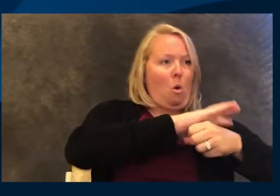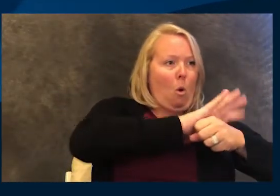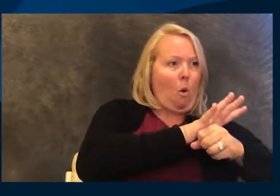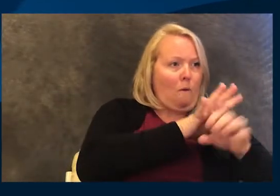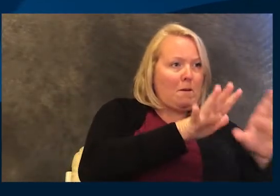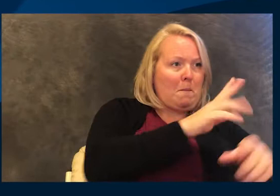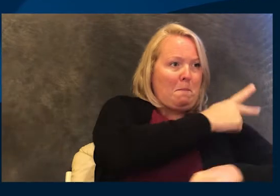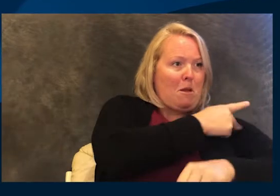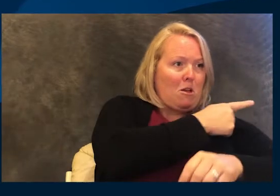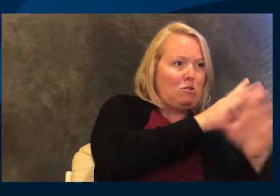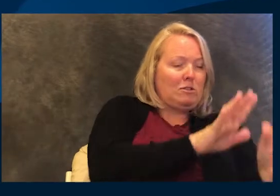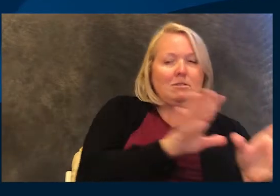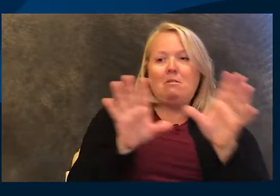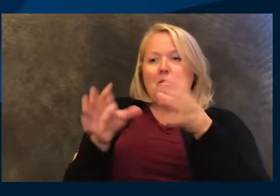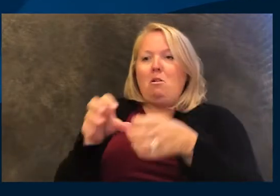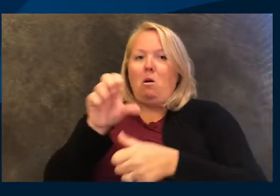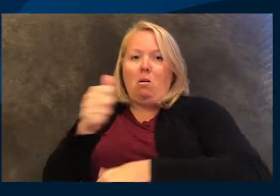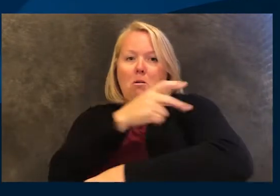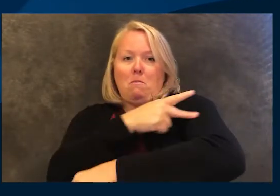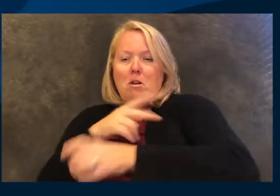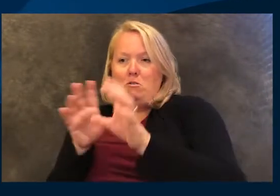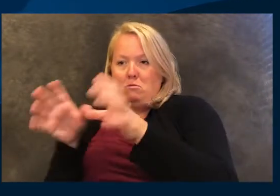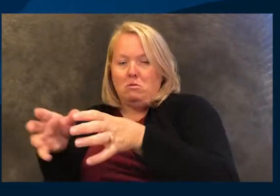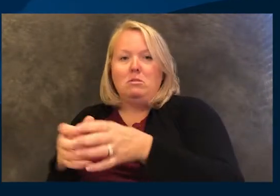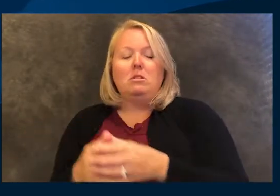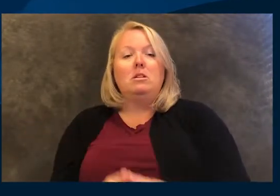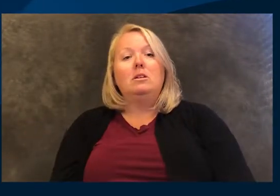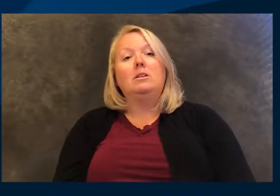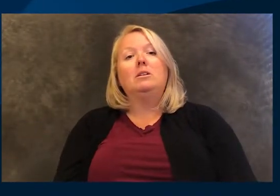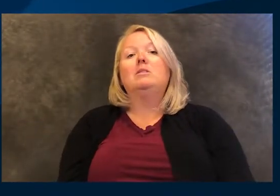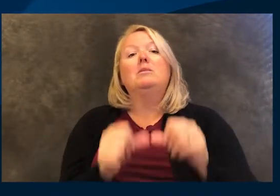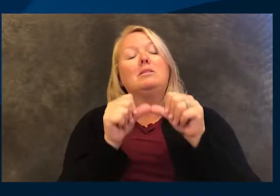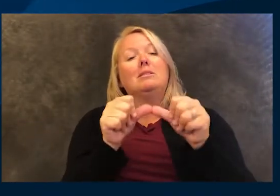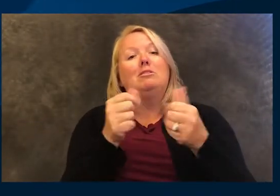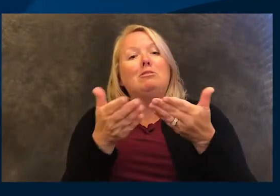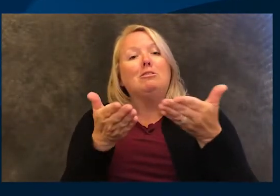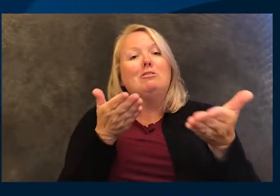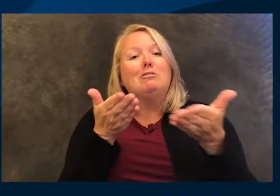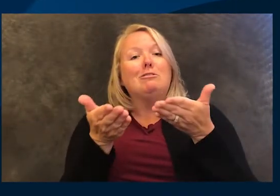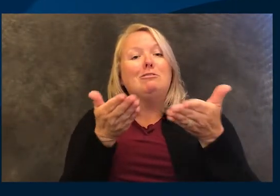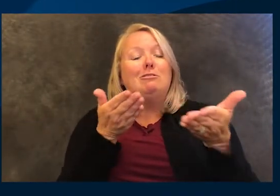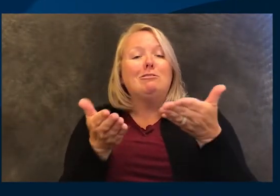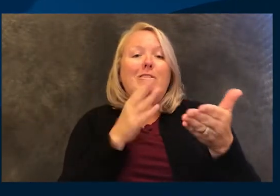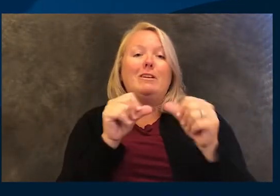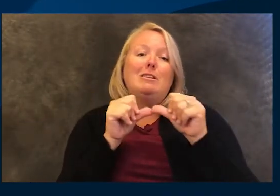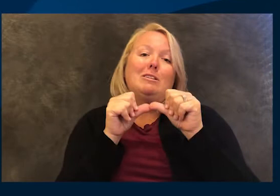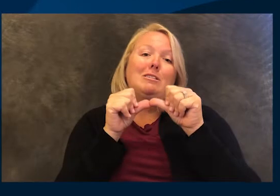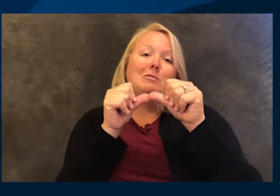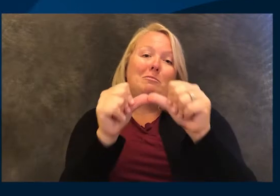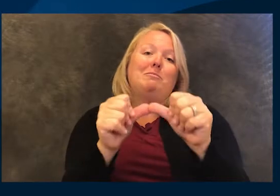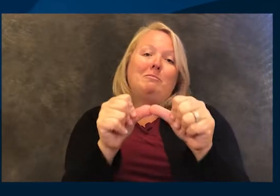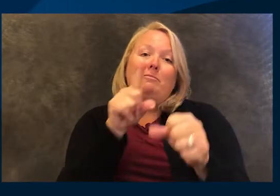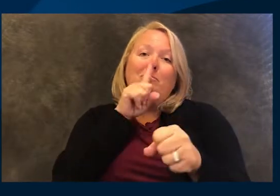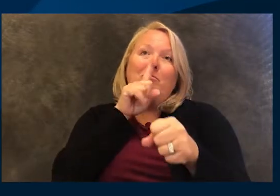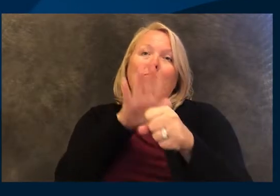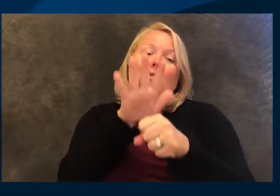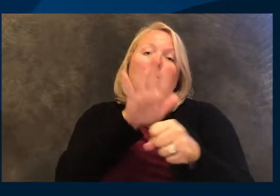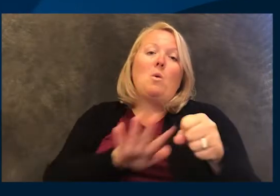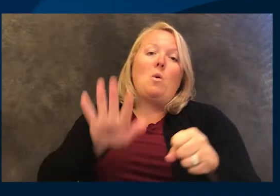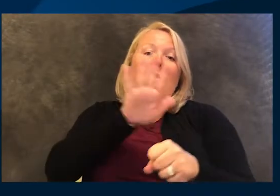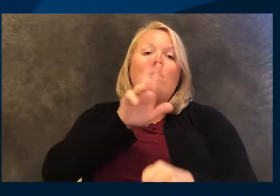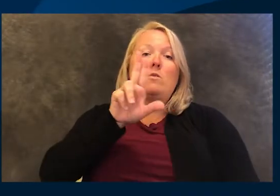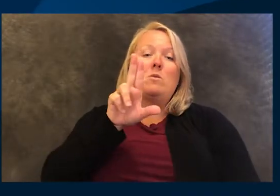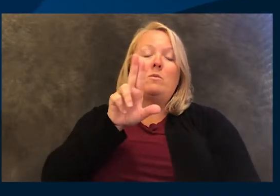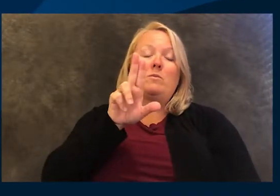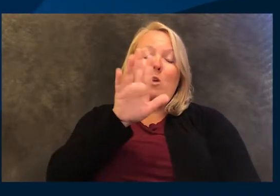patients with other conditions, and we will continue to serve and maintain our commitment to citizens of the state of Michigan. I